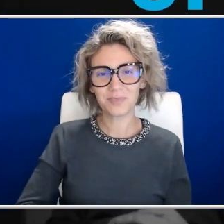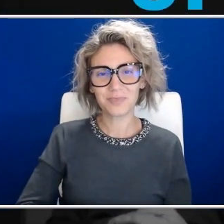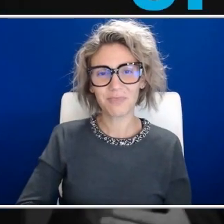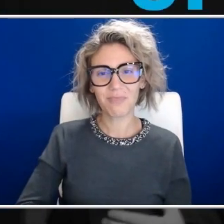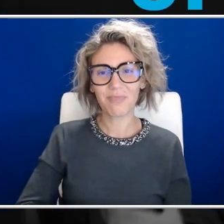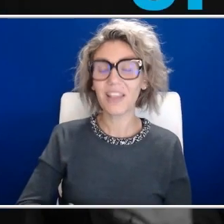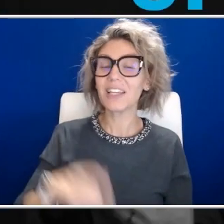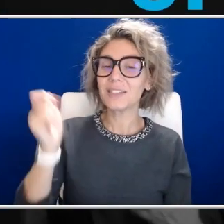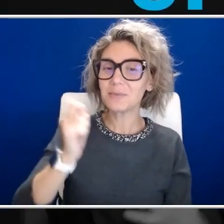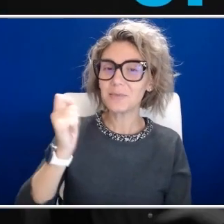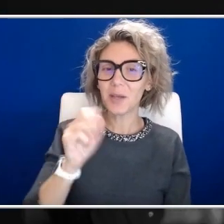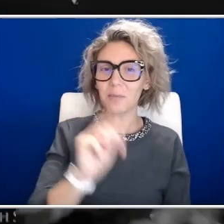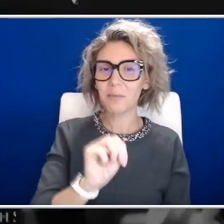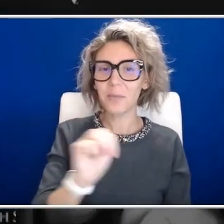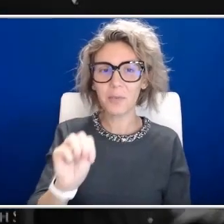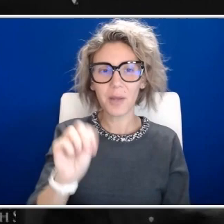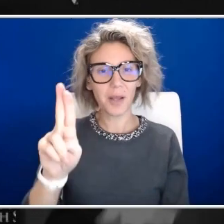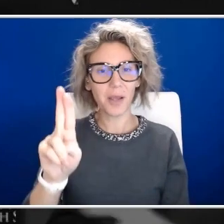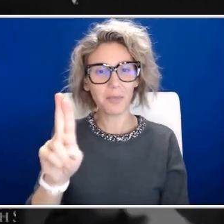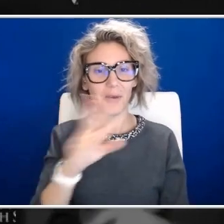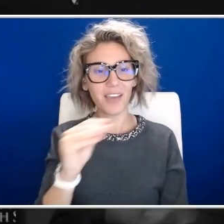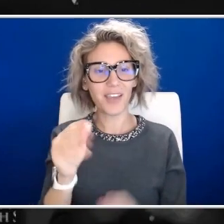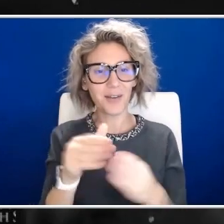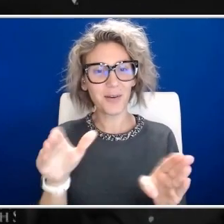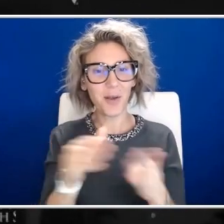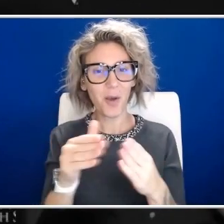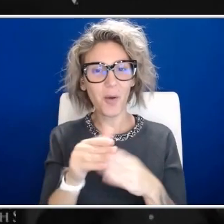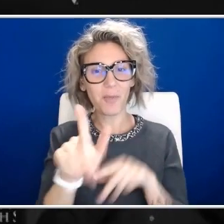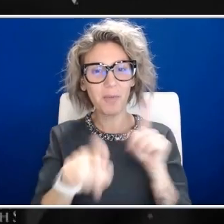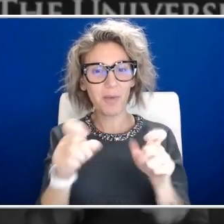Subscribe to our Morning Medical Update and Open Mics